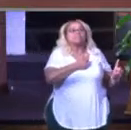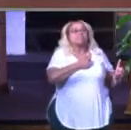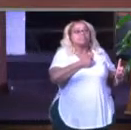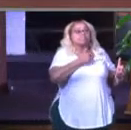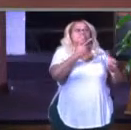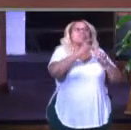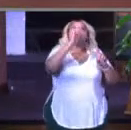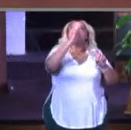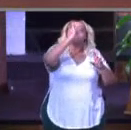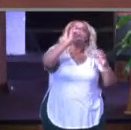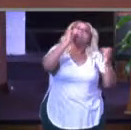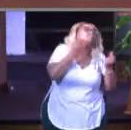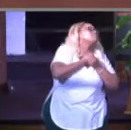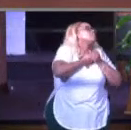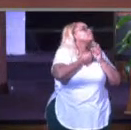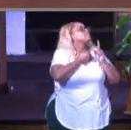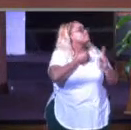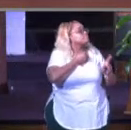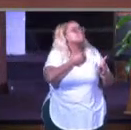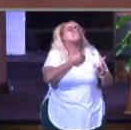from the love of God.